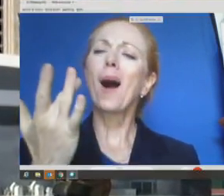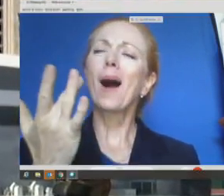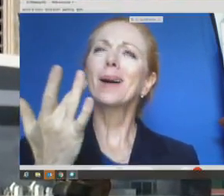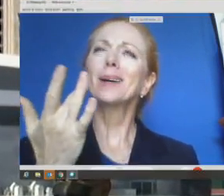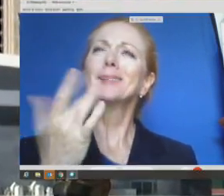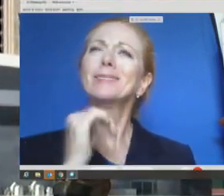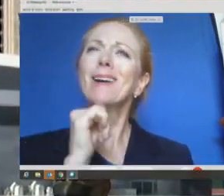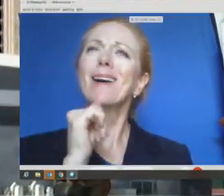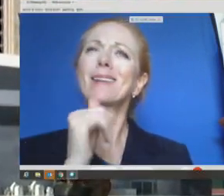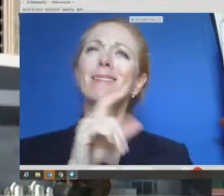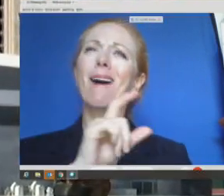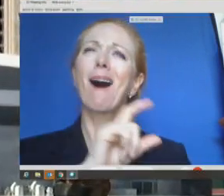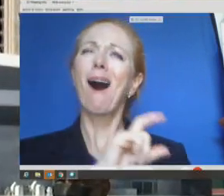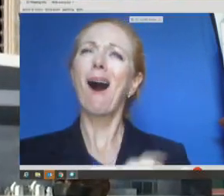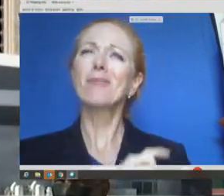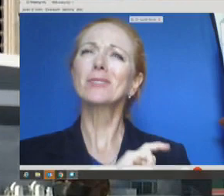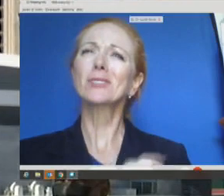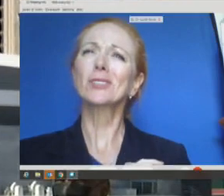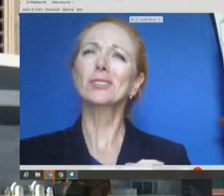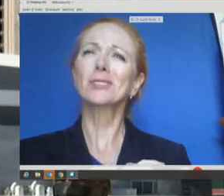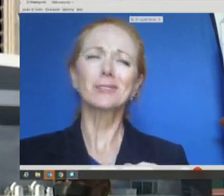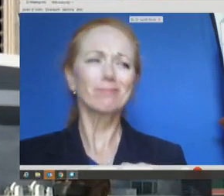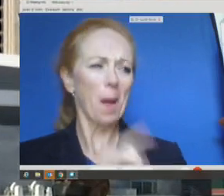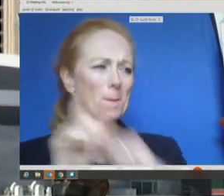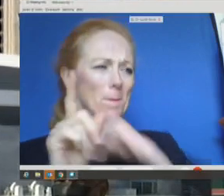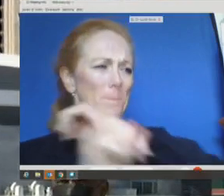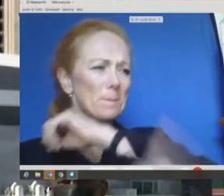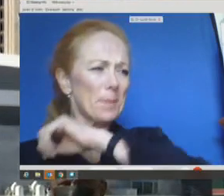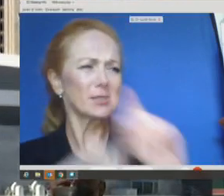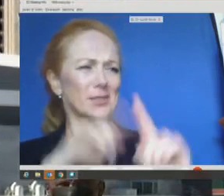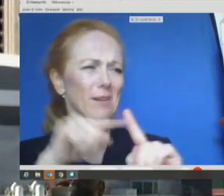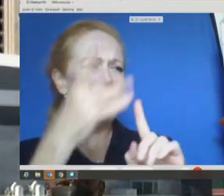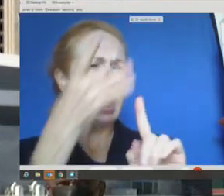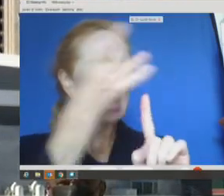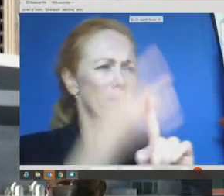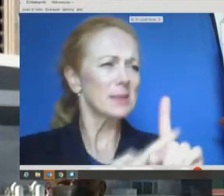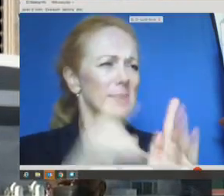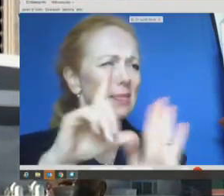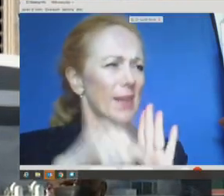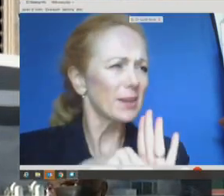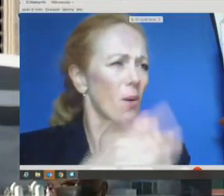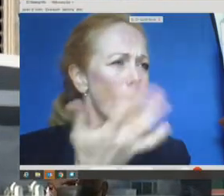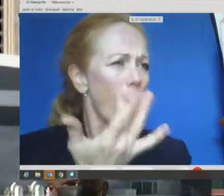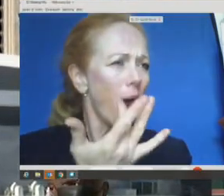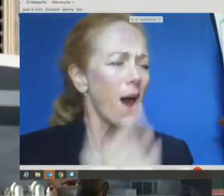for termination until 8 months later, after this had happened? That's